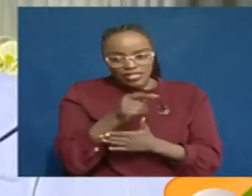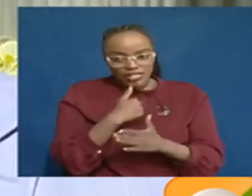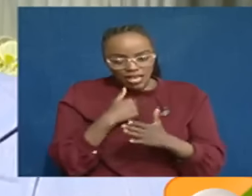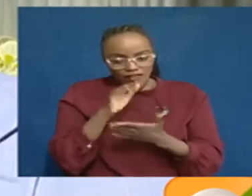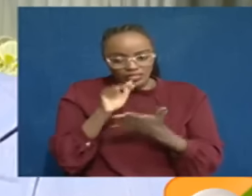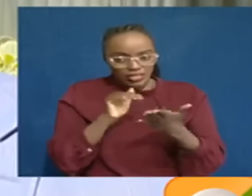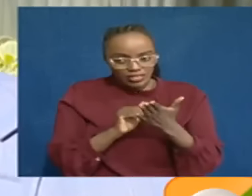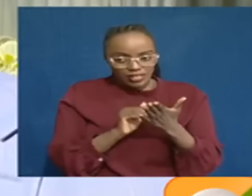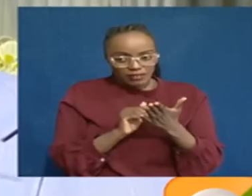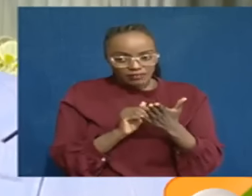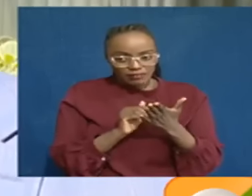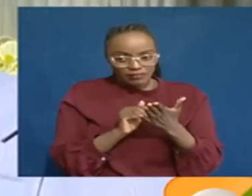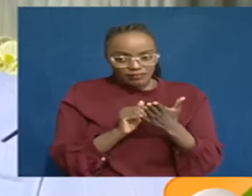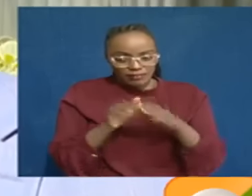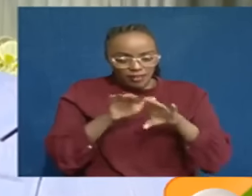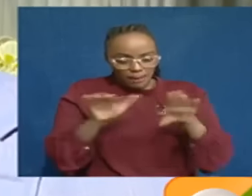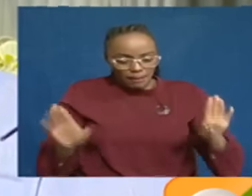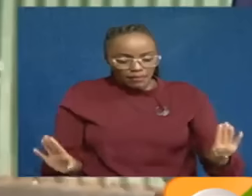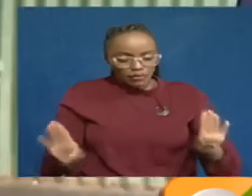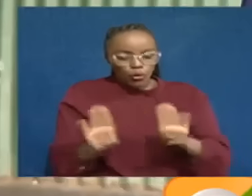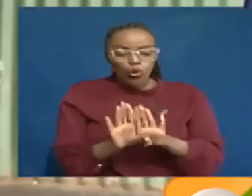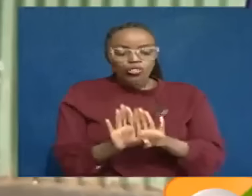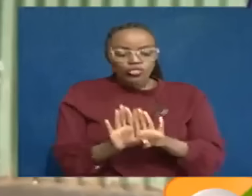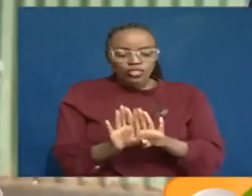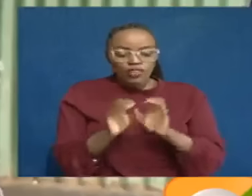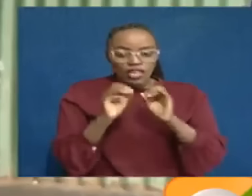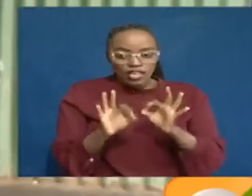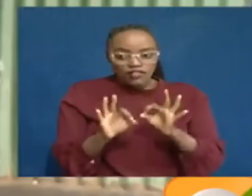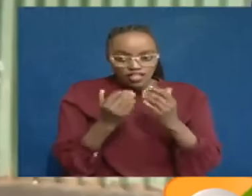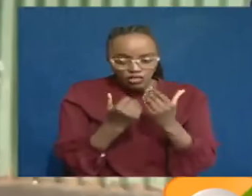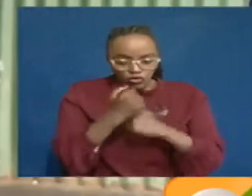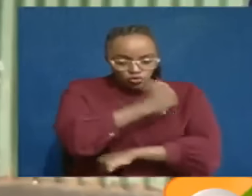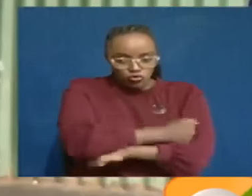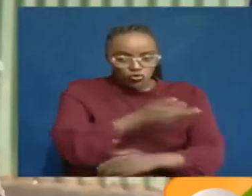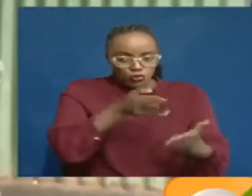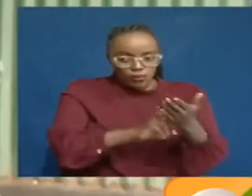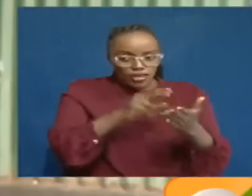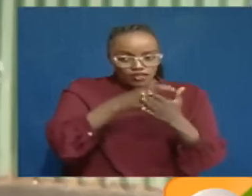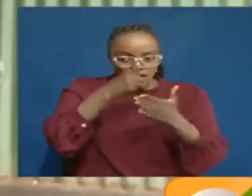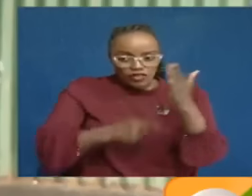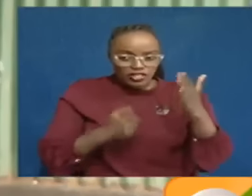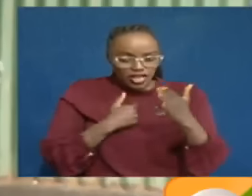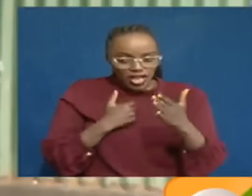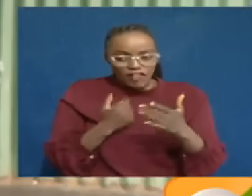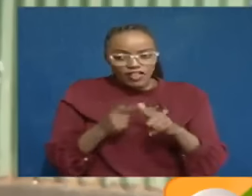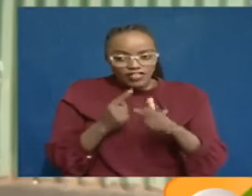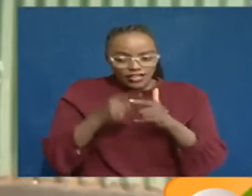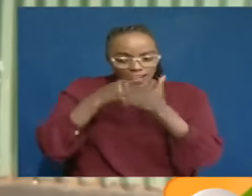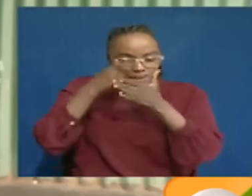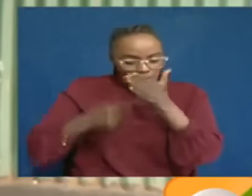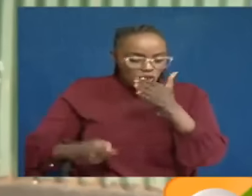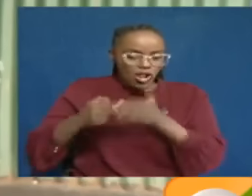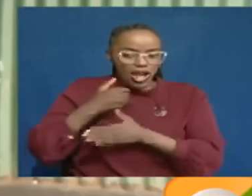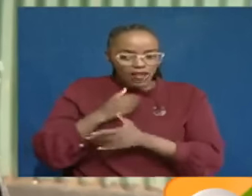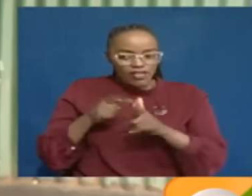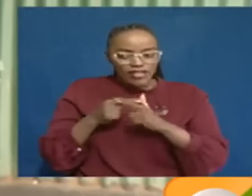is permanently closed. Kama ni shule irejestiwe na kama ni fine ipigwe kama ni penalized, wapigwe hiyo penalized